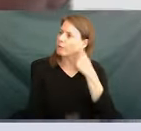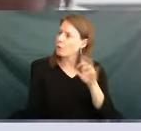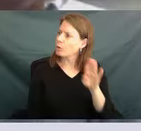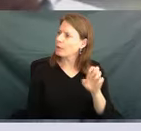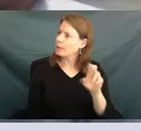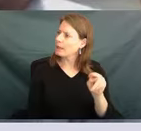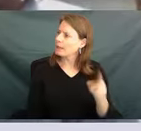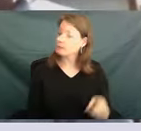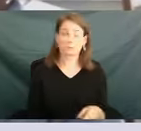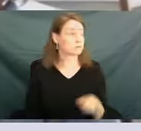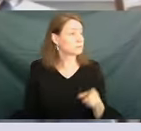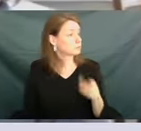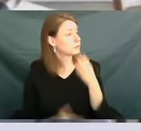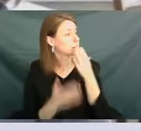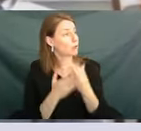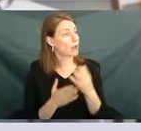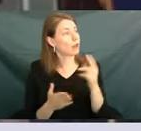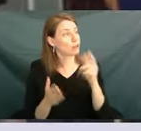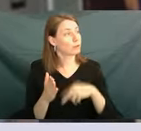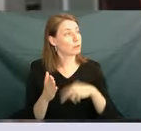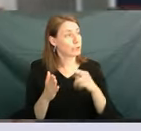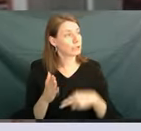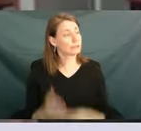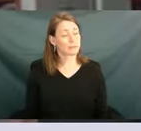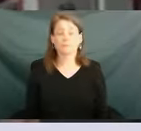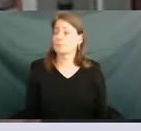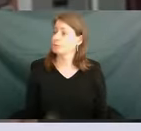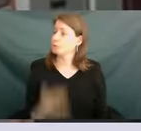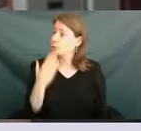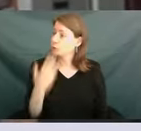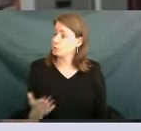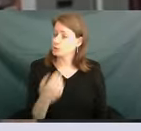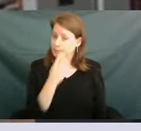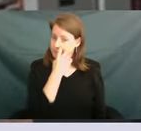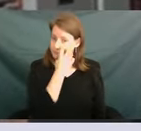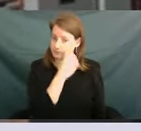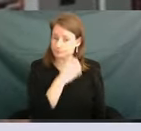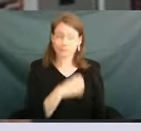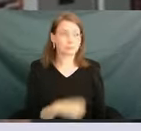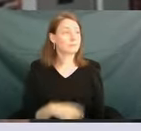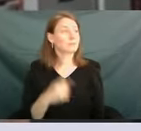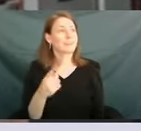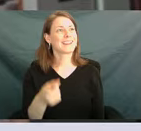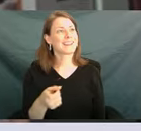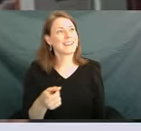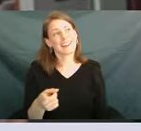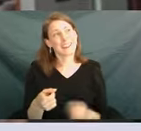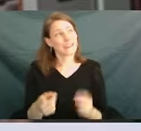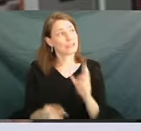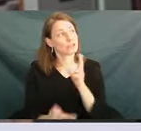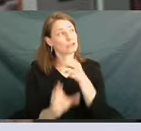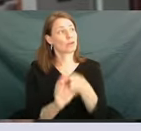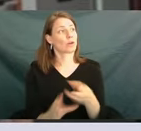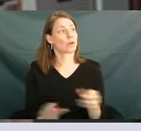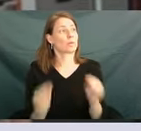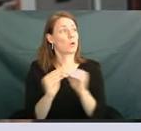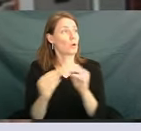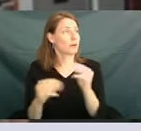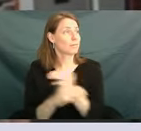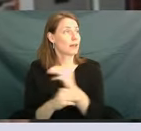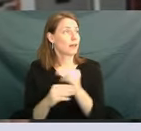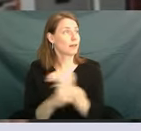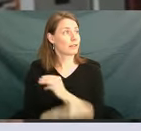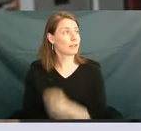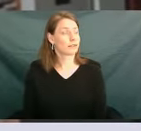in his reading, okay? He's been joining in more in maths. In maths? Right, okay. What kind of things has he been